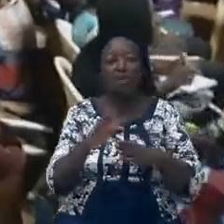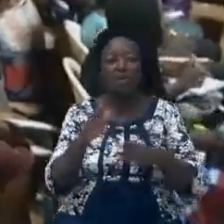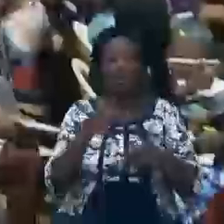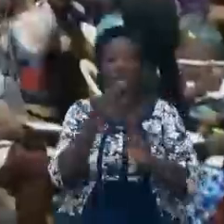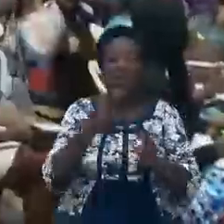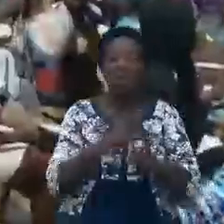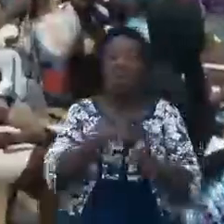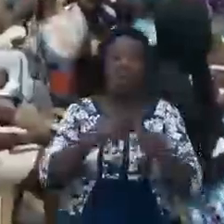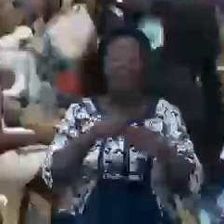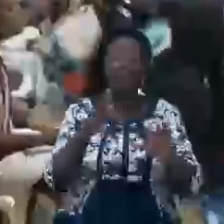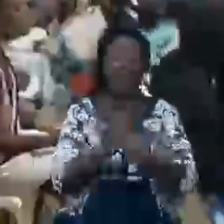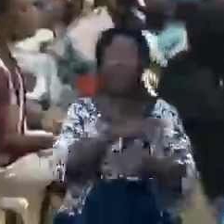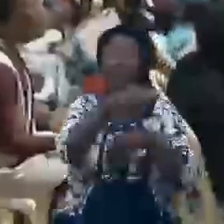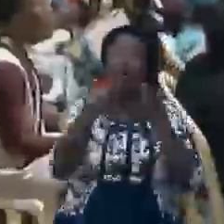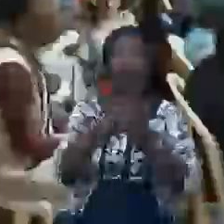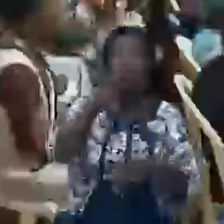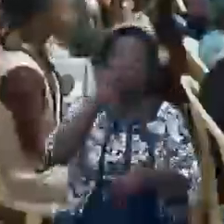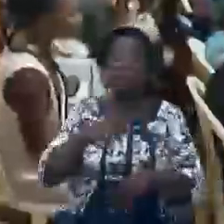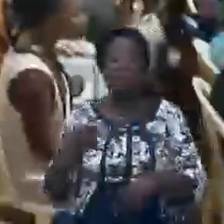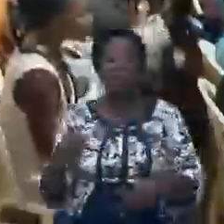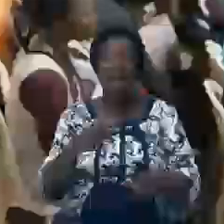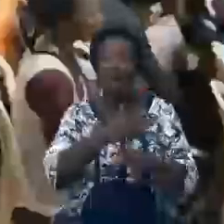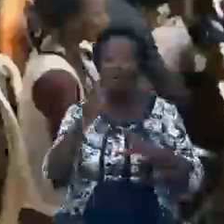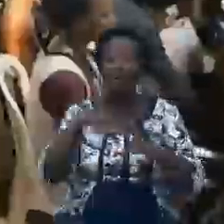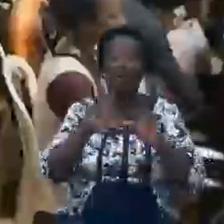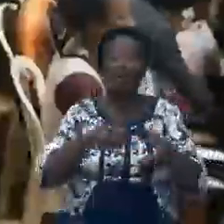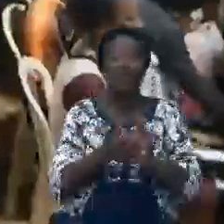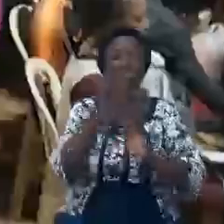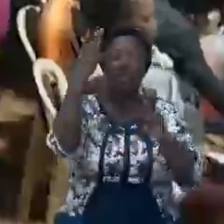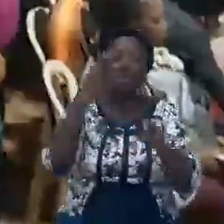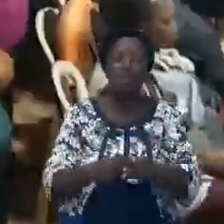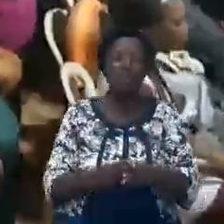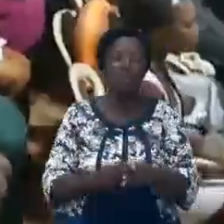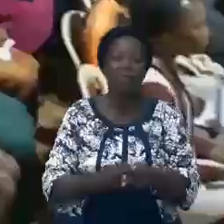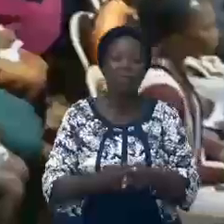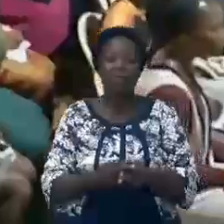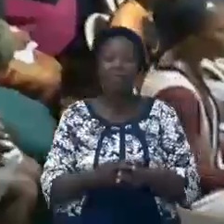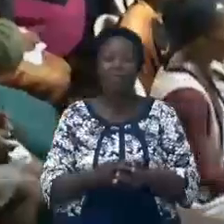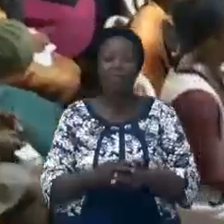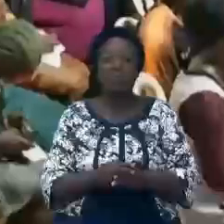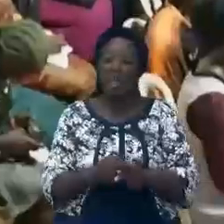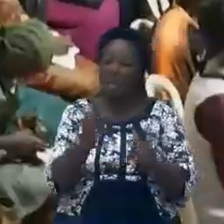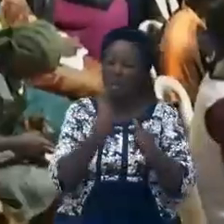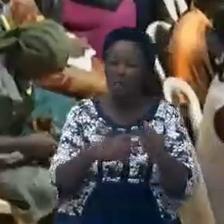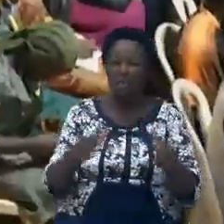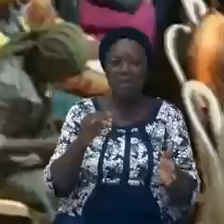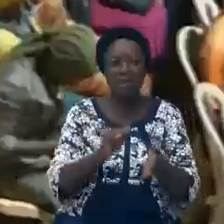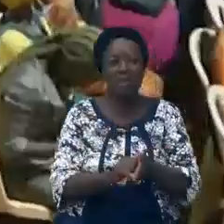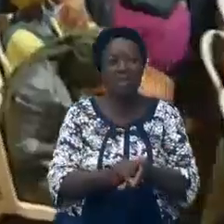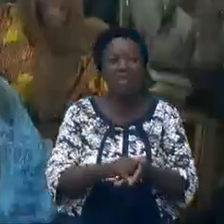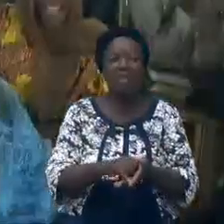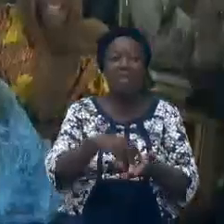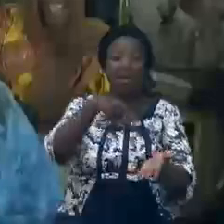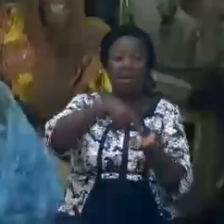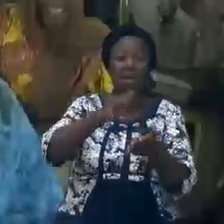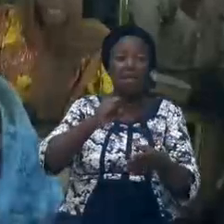Will take your sin away. Will take every evil sin away in your life in Jesus' name.